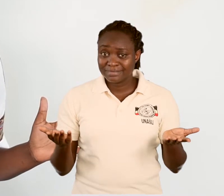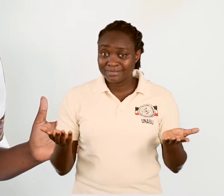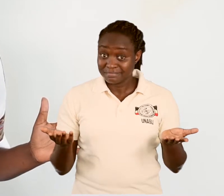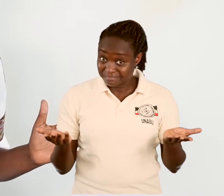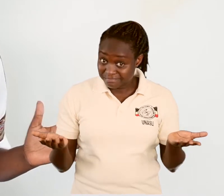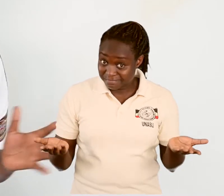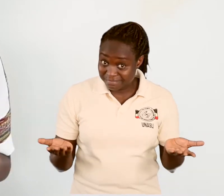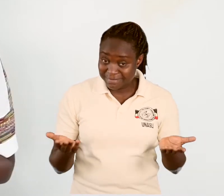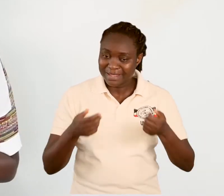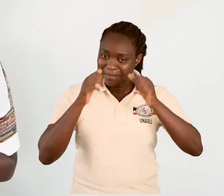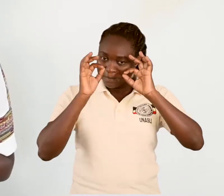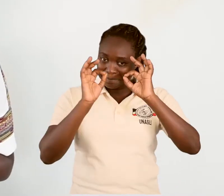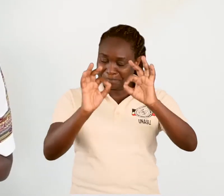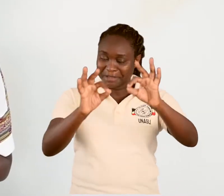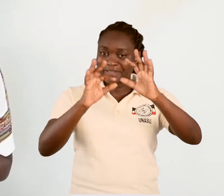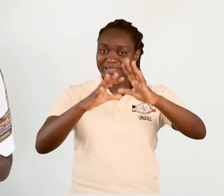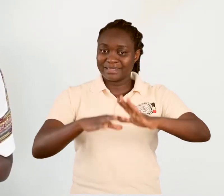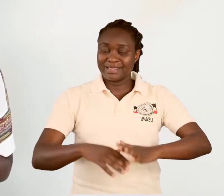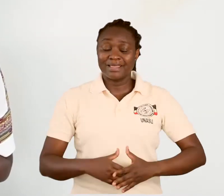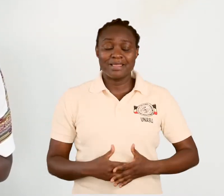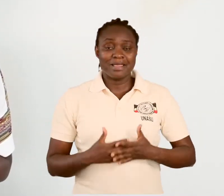Okay, that is very good.